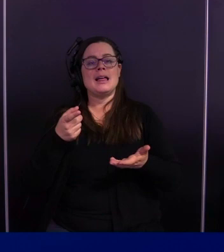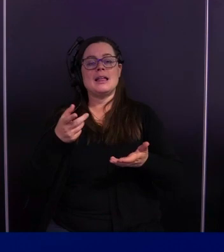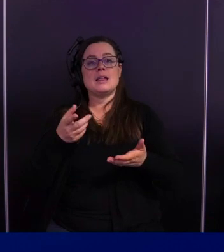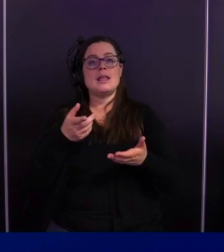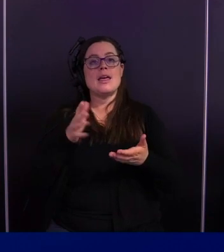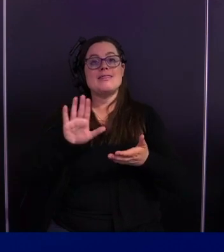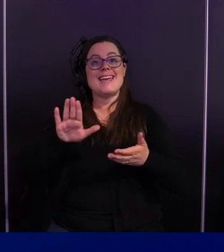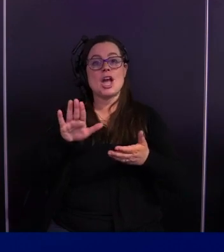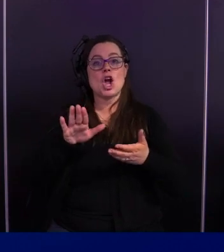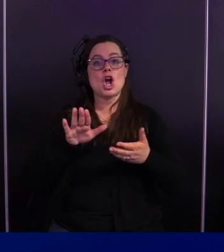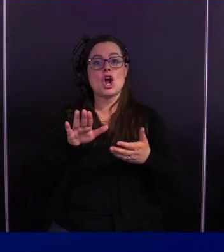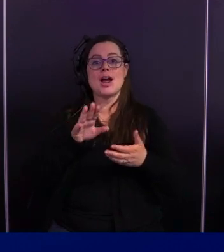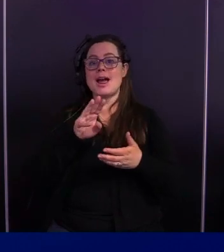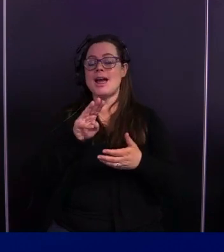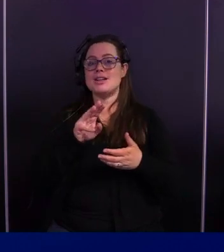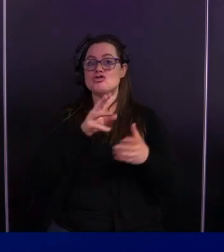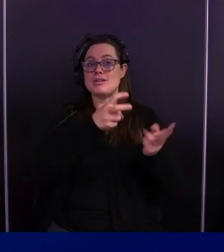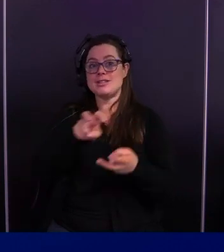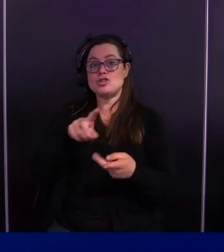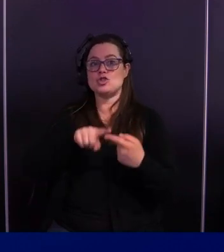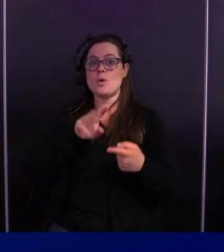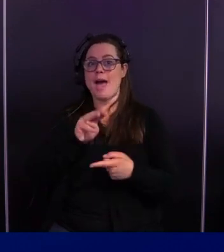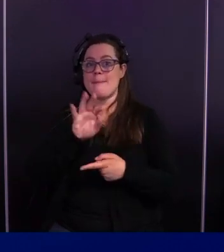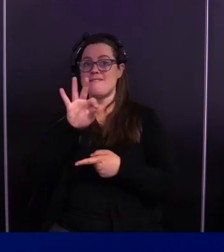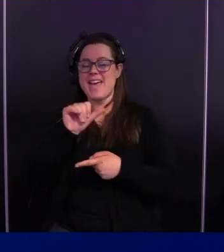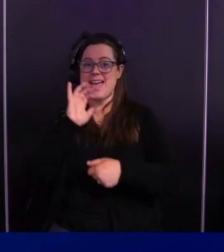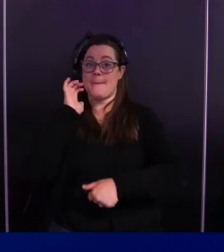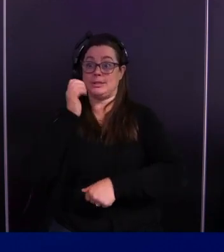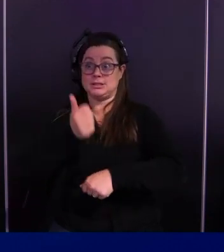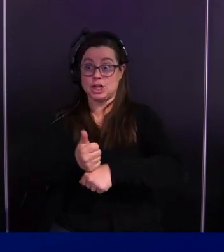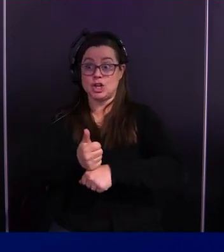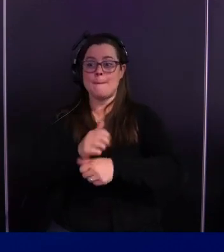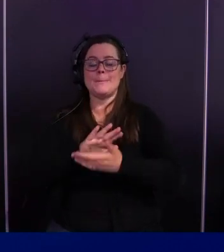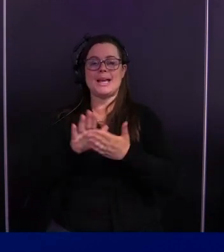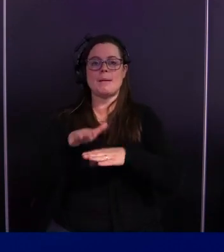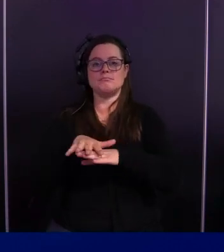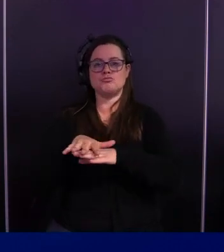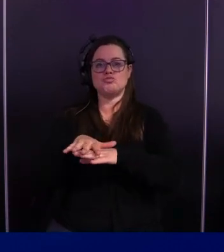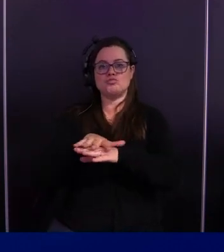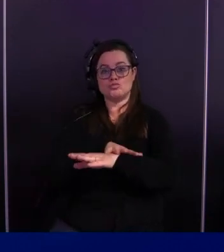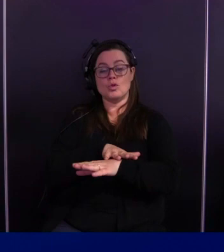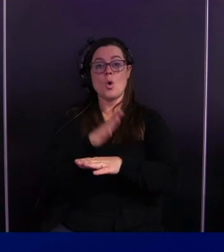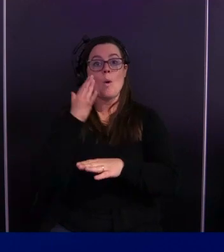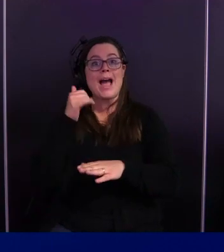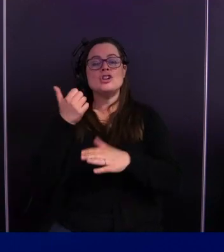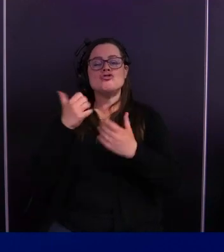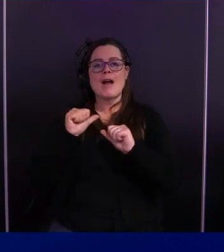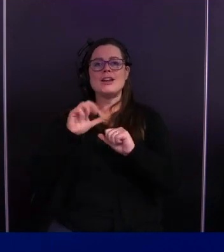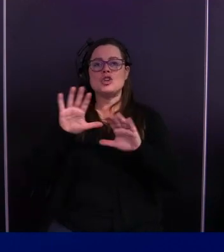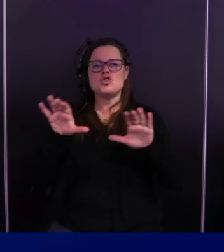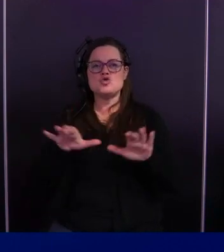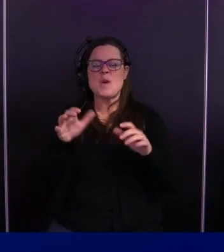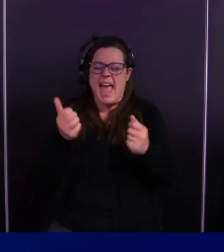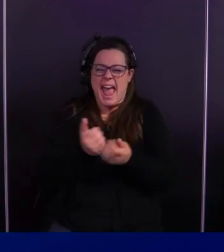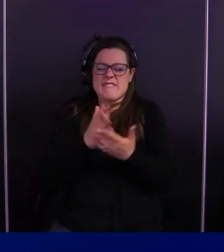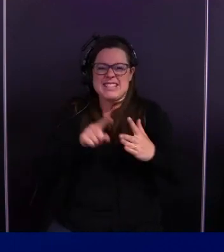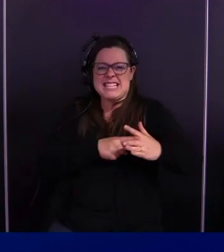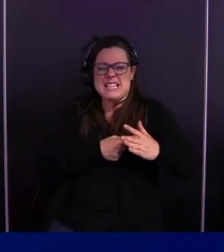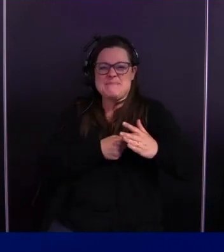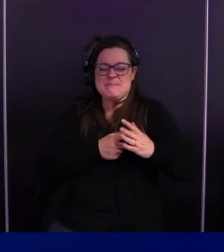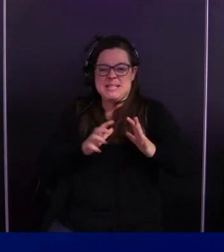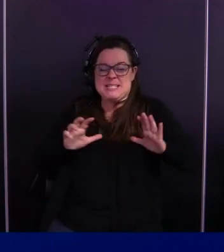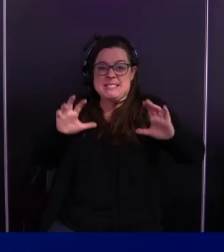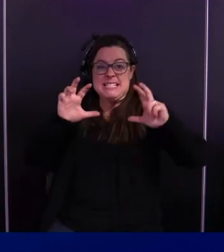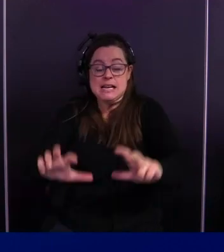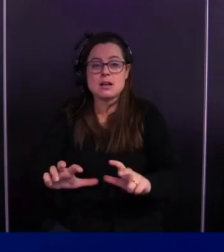their transition to MFA, their implementation of MFA gets slowed because they're trying to do it all in the beginning, right? Yeah. They're trying to go for